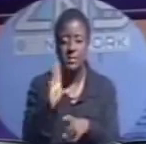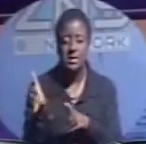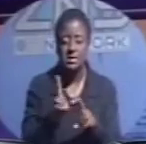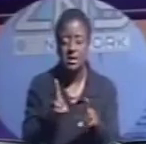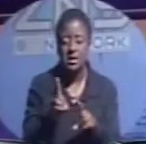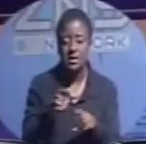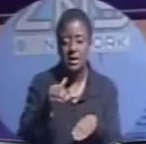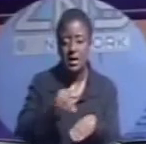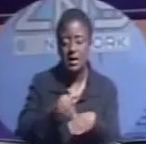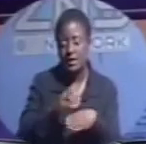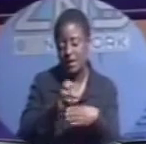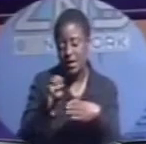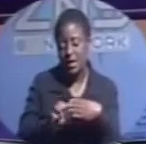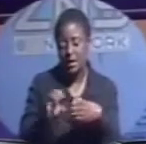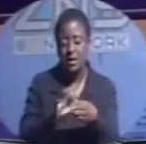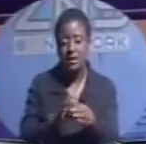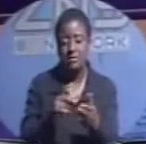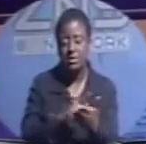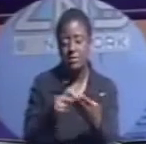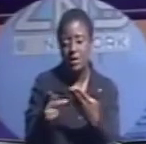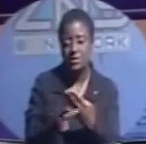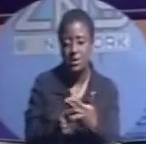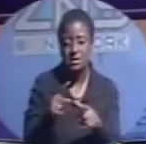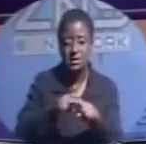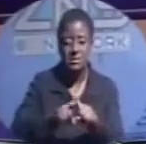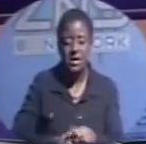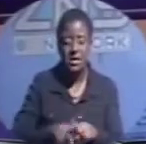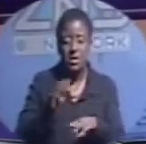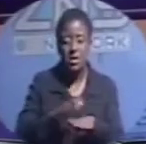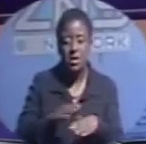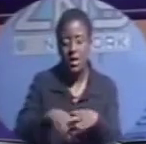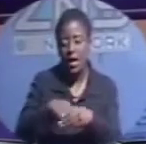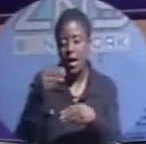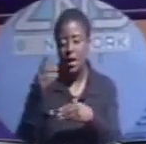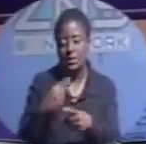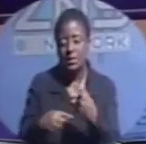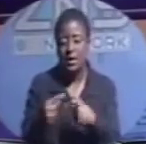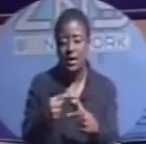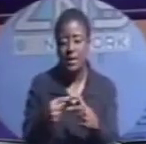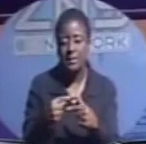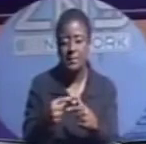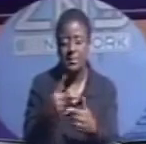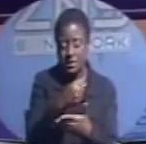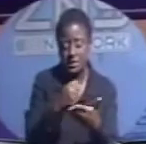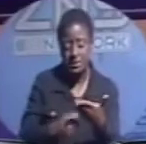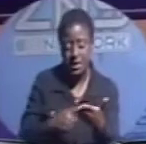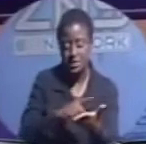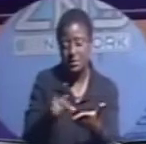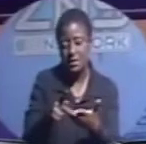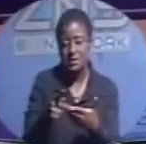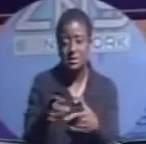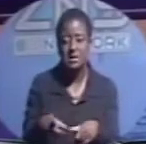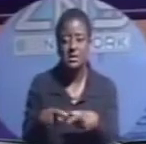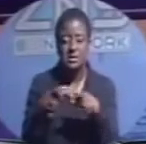But as Andrew Knowles tells us, depending on the outcome, taxpayers may have to dish out a bit more.